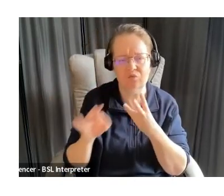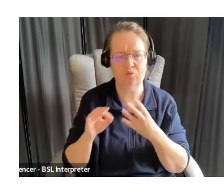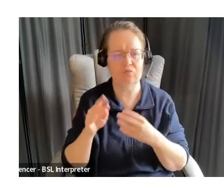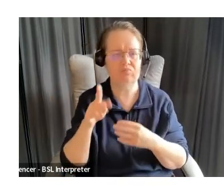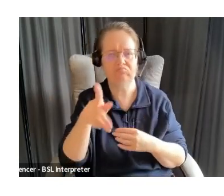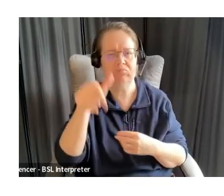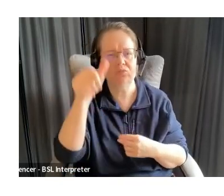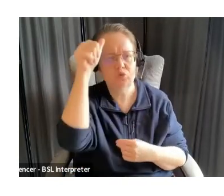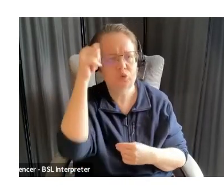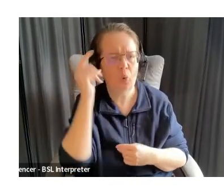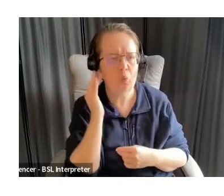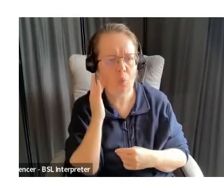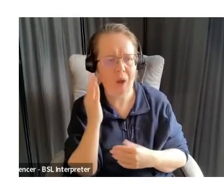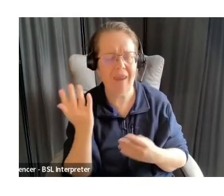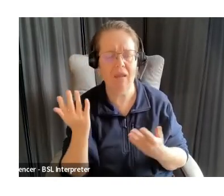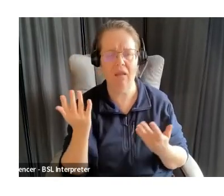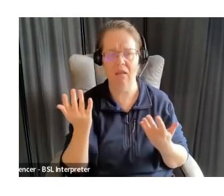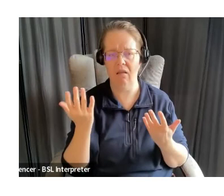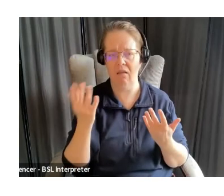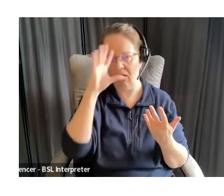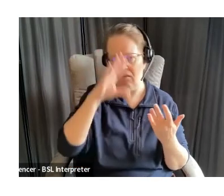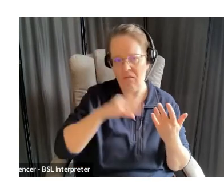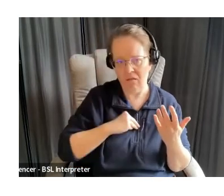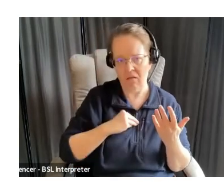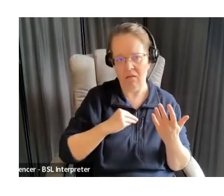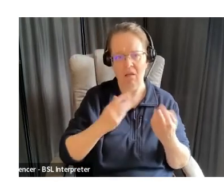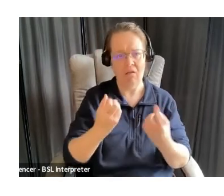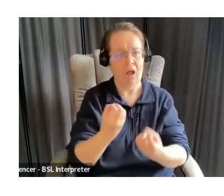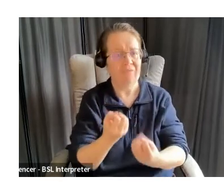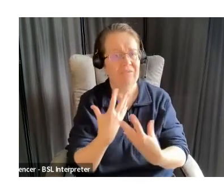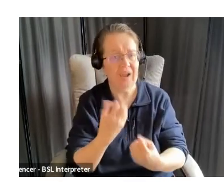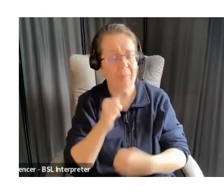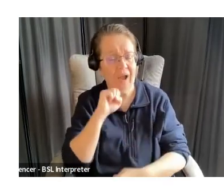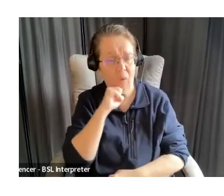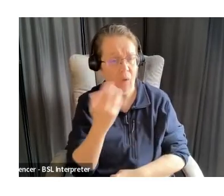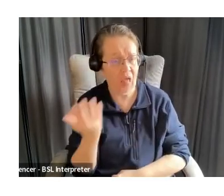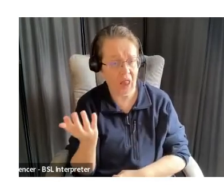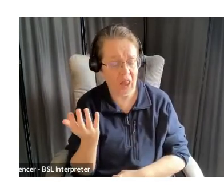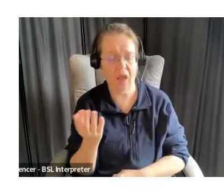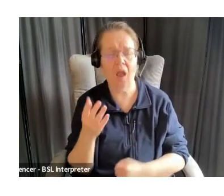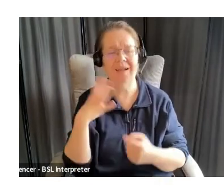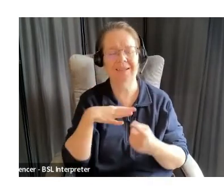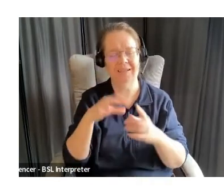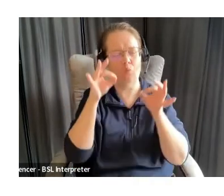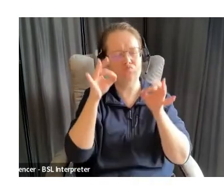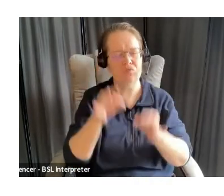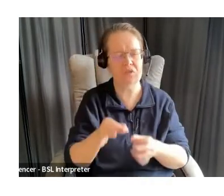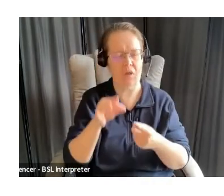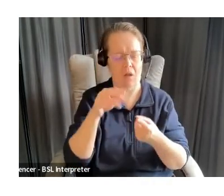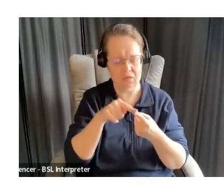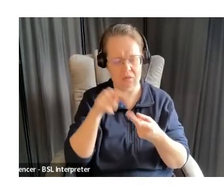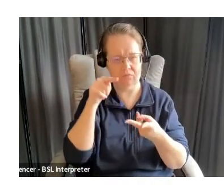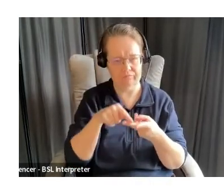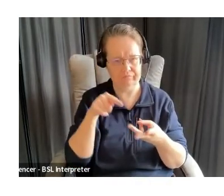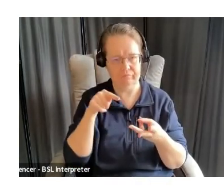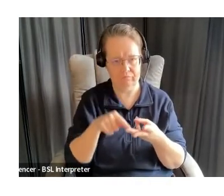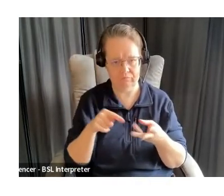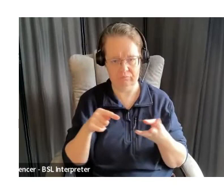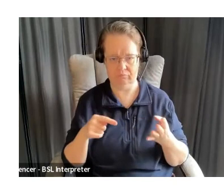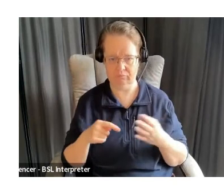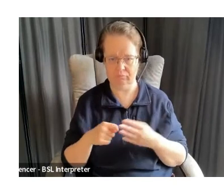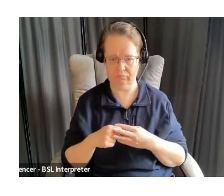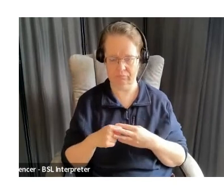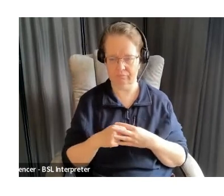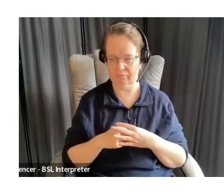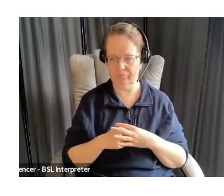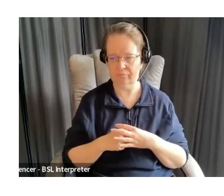you know? Will you be provided feedback? Be precise and let them know exactly who you are when you're giving